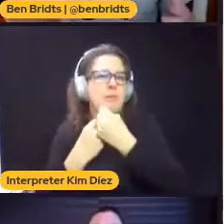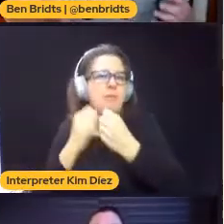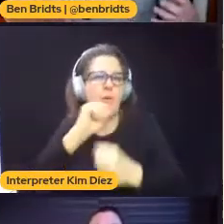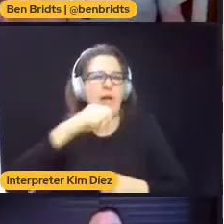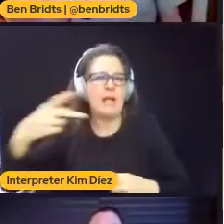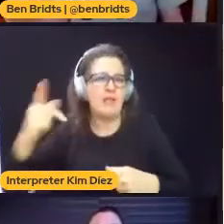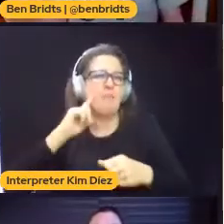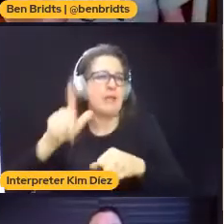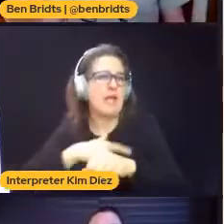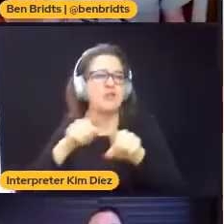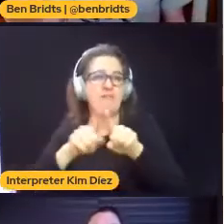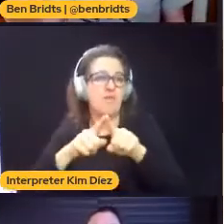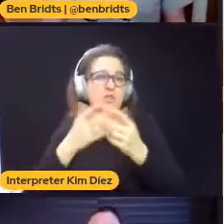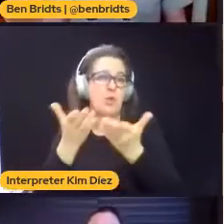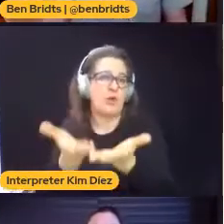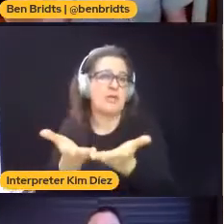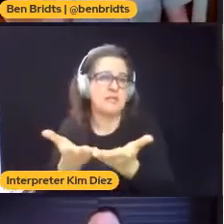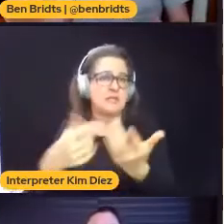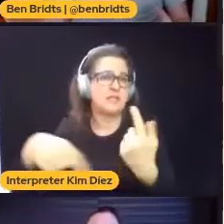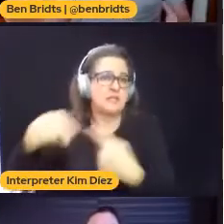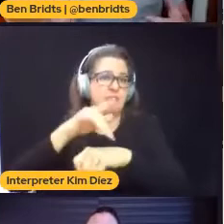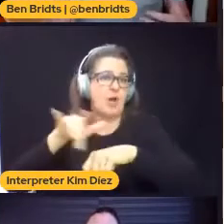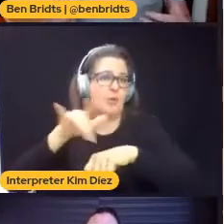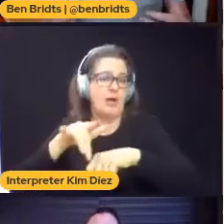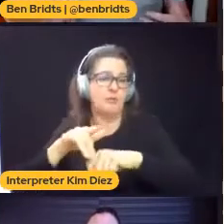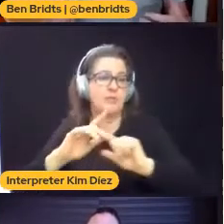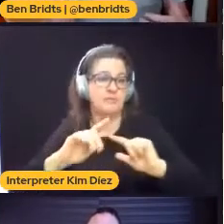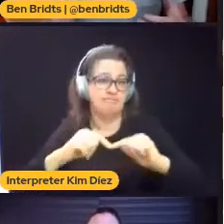as long as it sticks around.